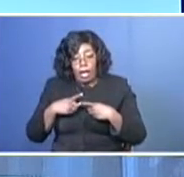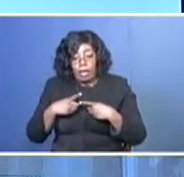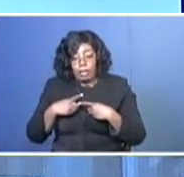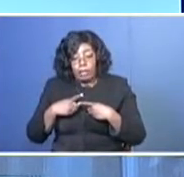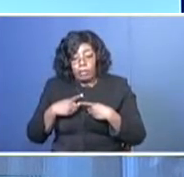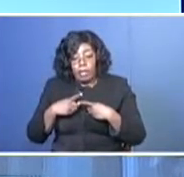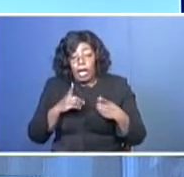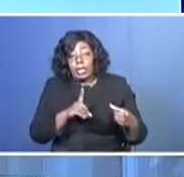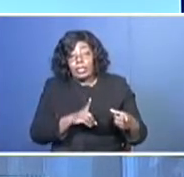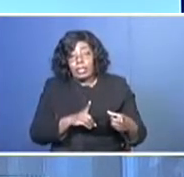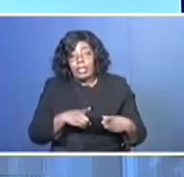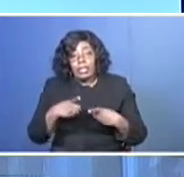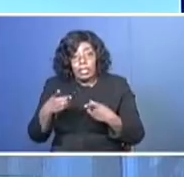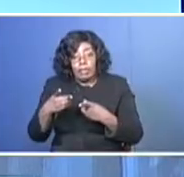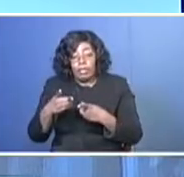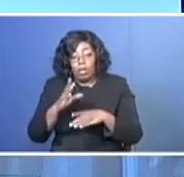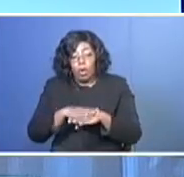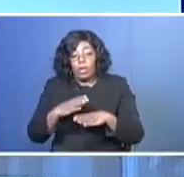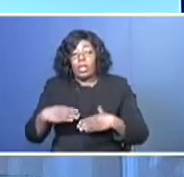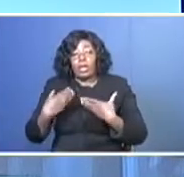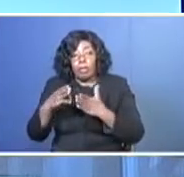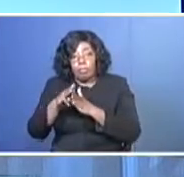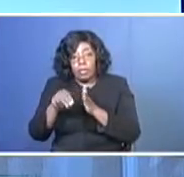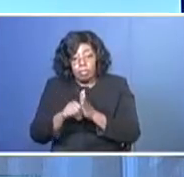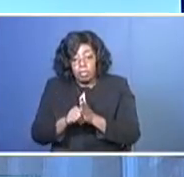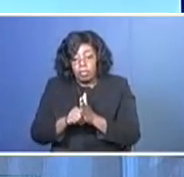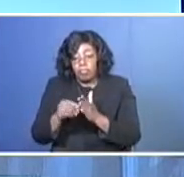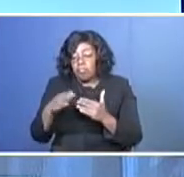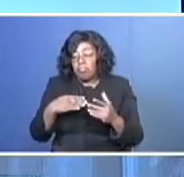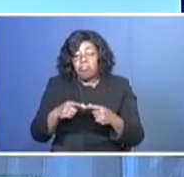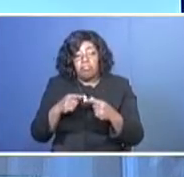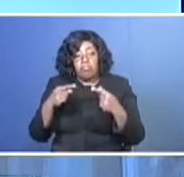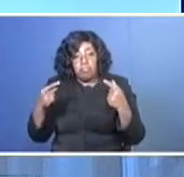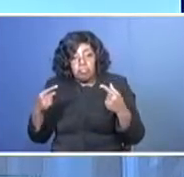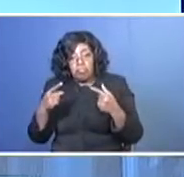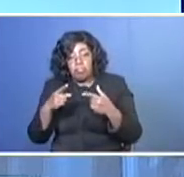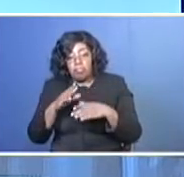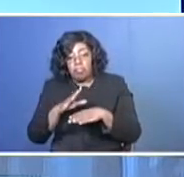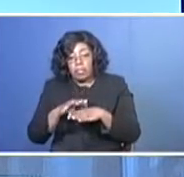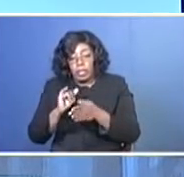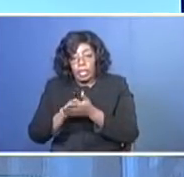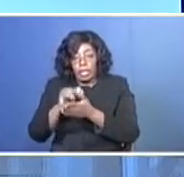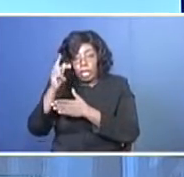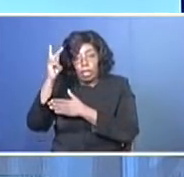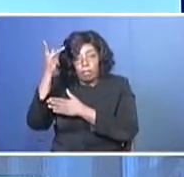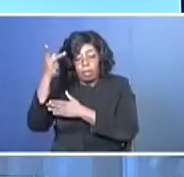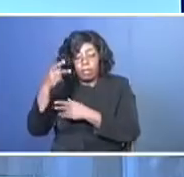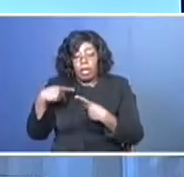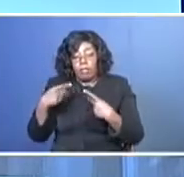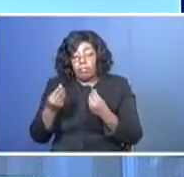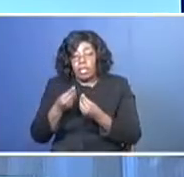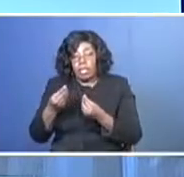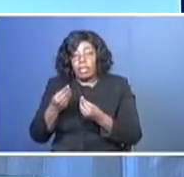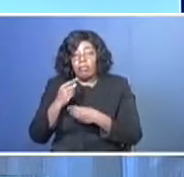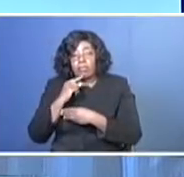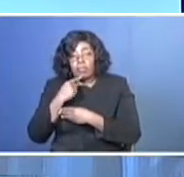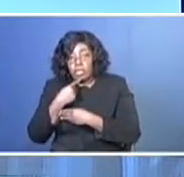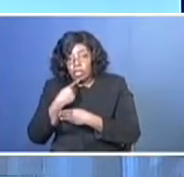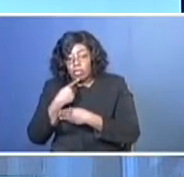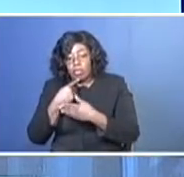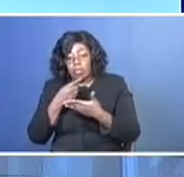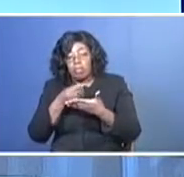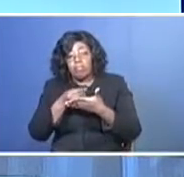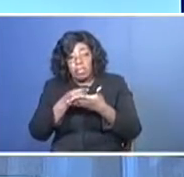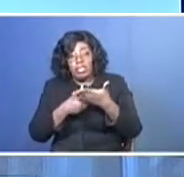time, delivered on major commitments despite the opposition's criticism that Parliament has no serious legislative agenda.